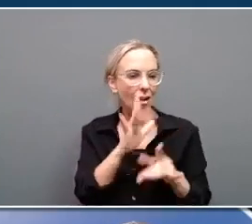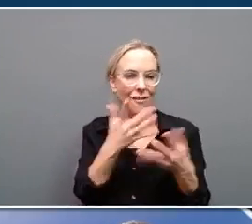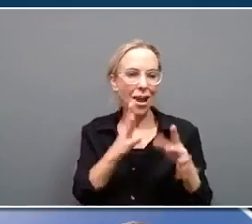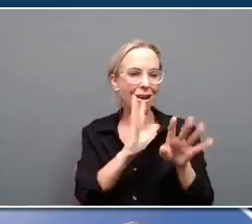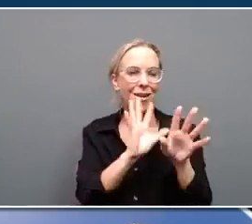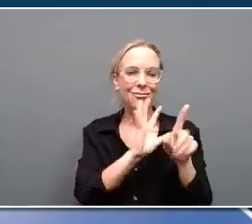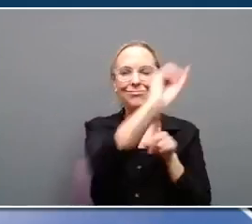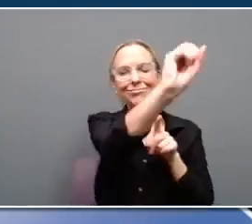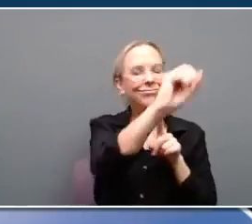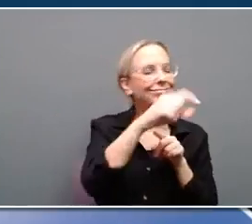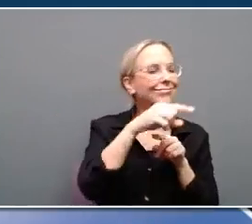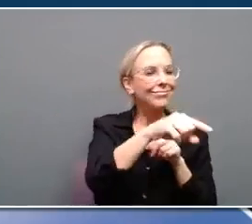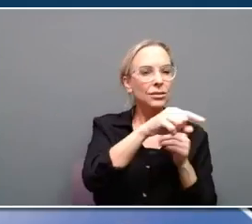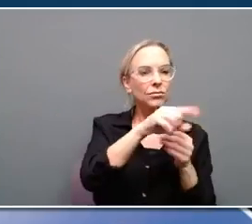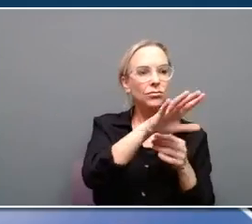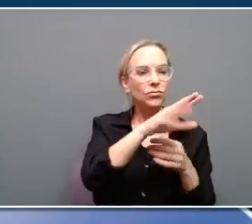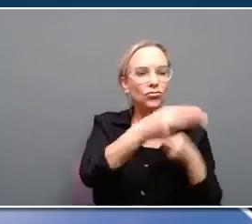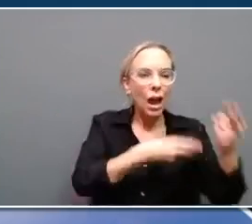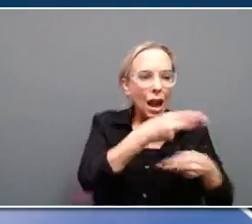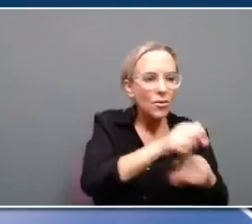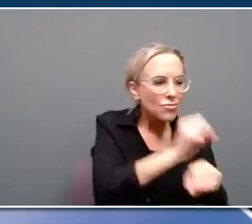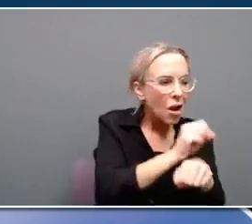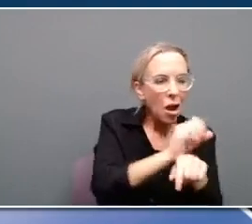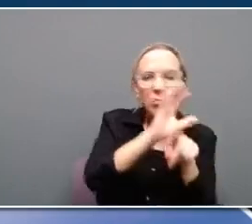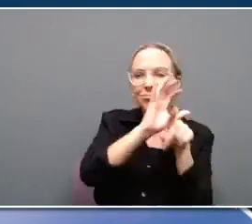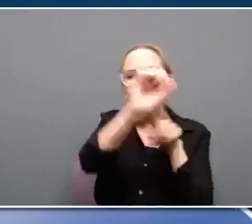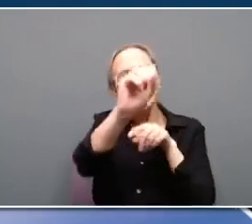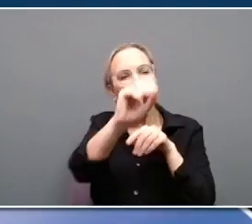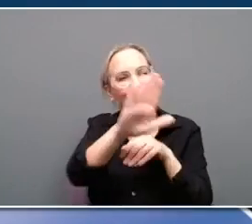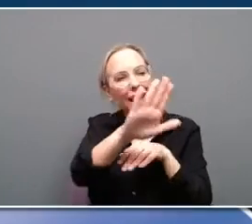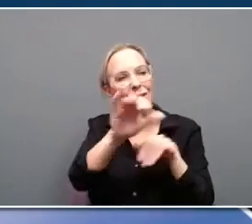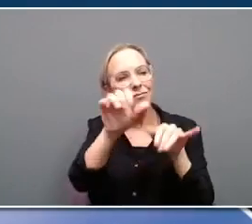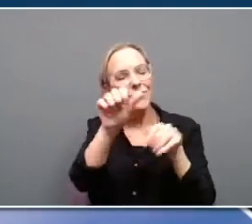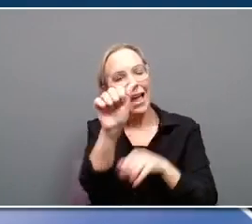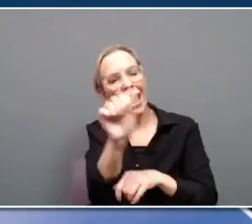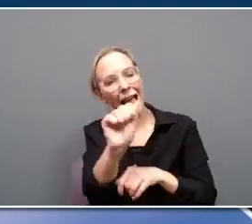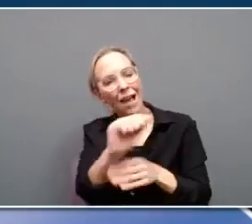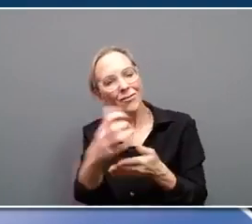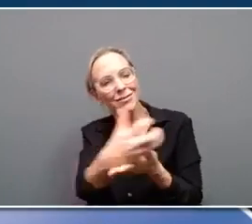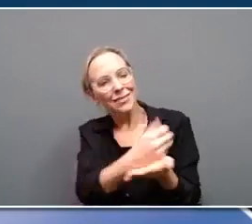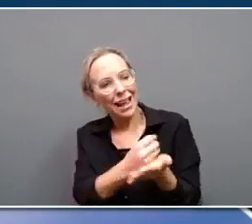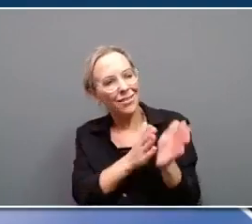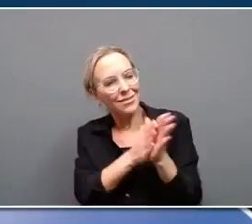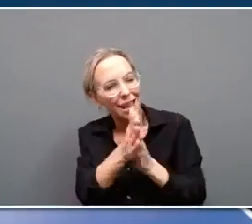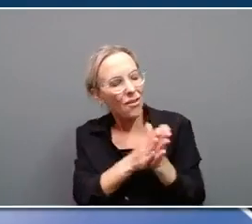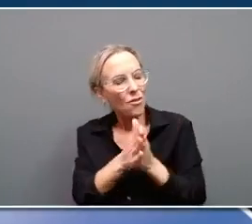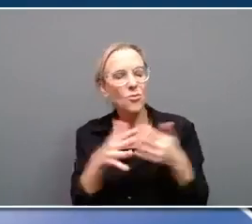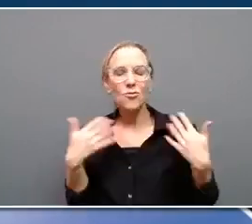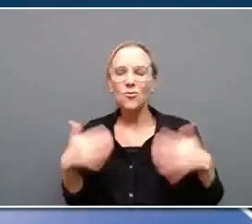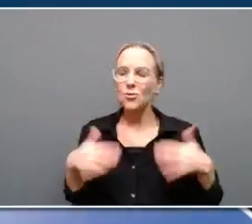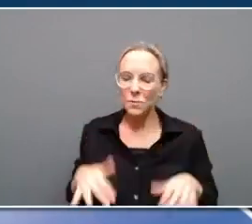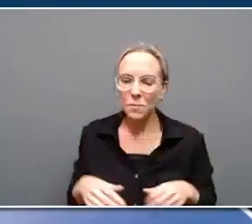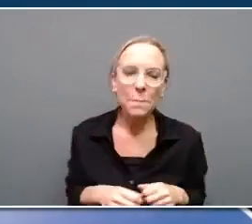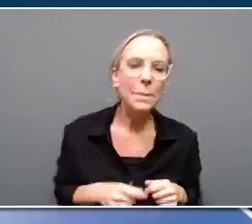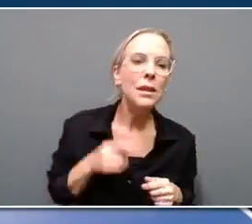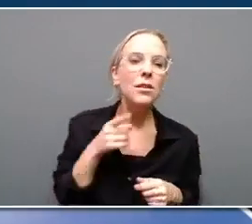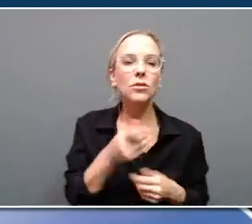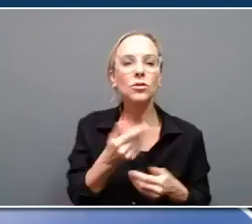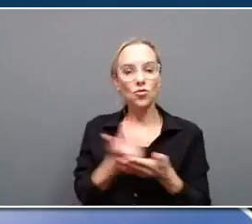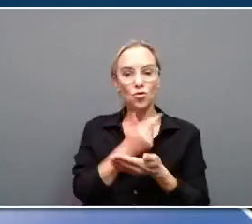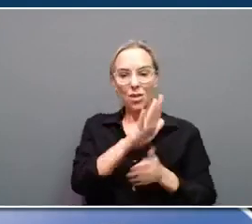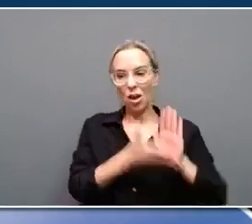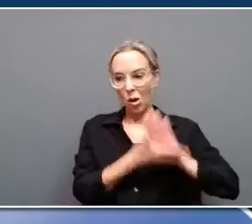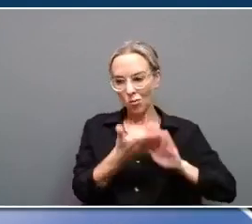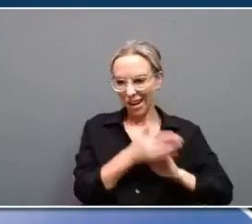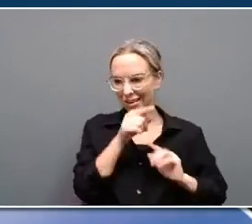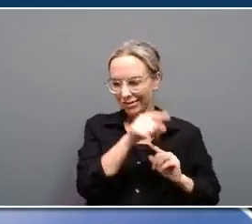pay targets that they applied for incentives for. Located along the Ohio River in Brandenburg, the new operation provides Nucor with